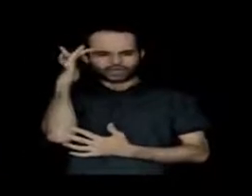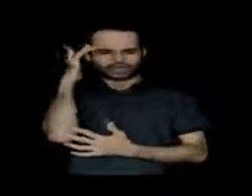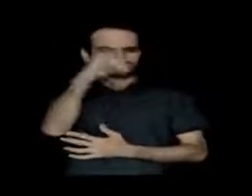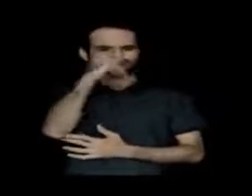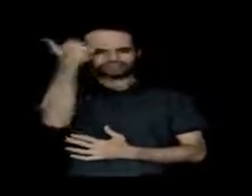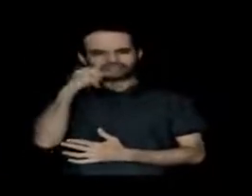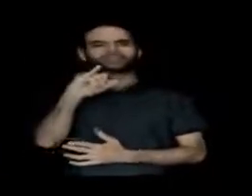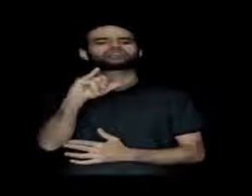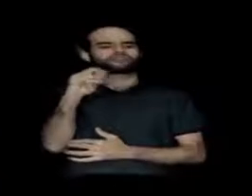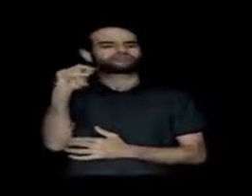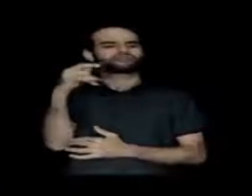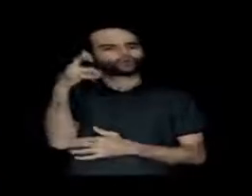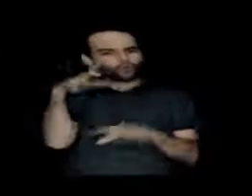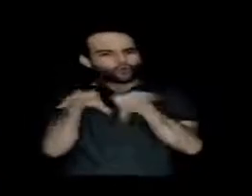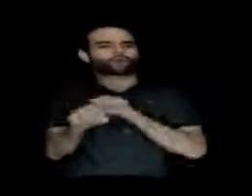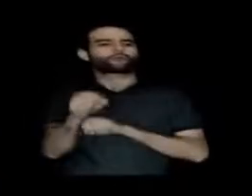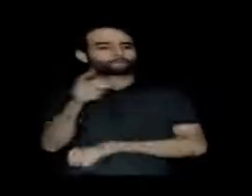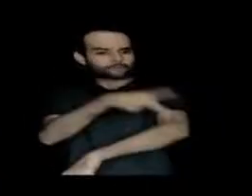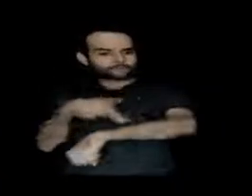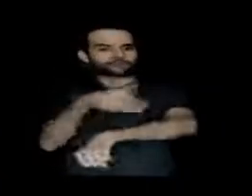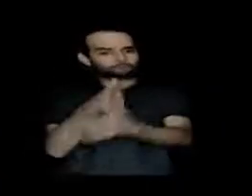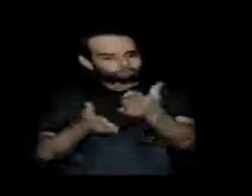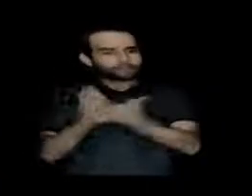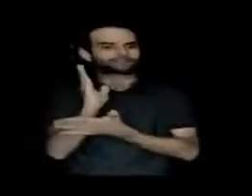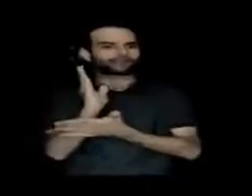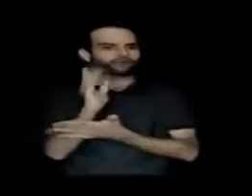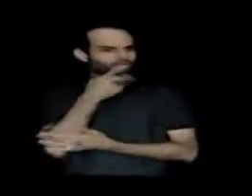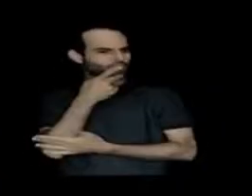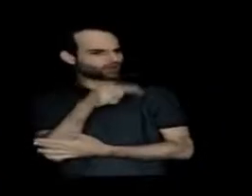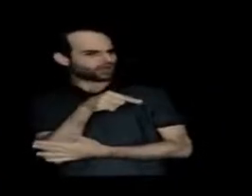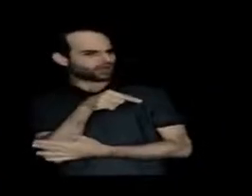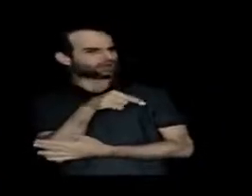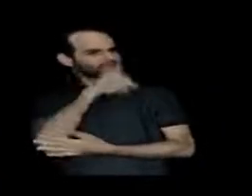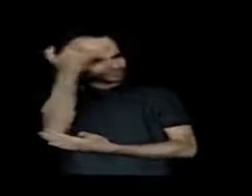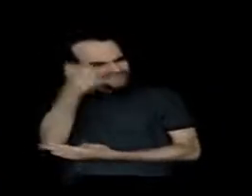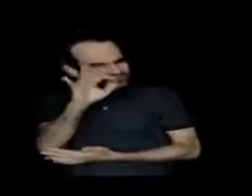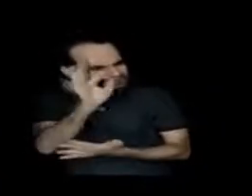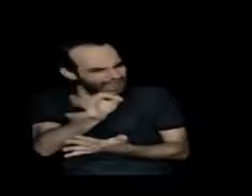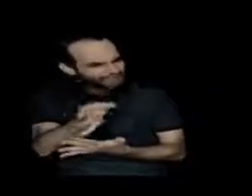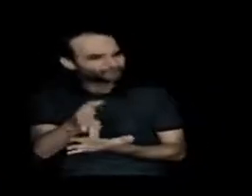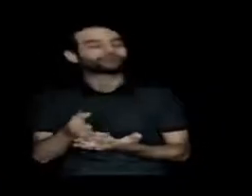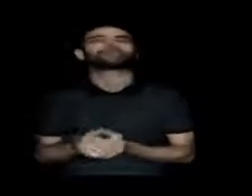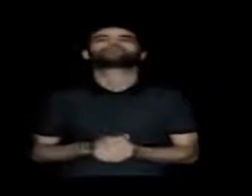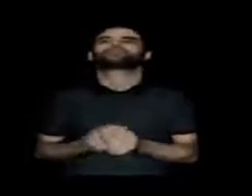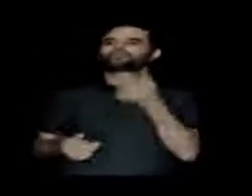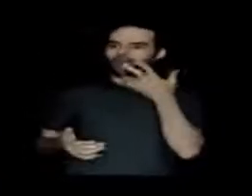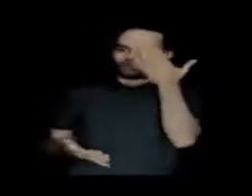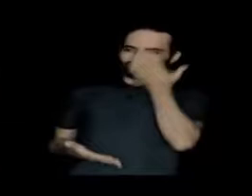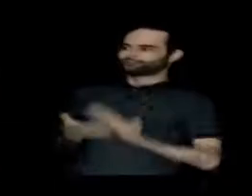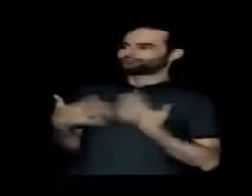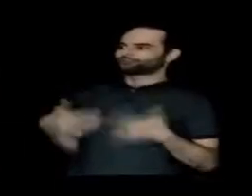She took the exam at UNB and she asked to enroll in the exam to study education at